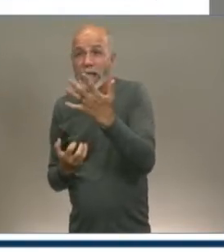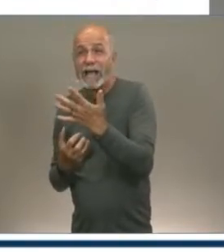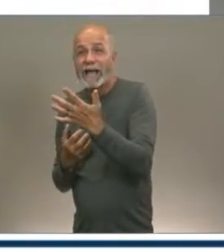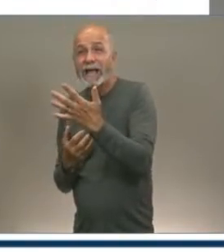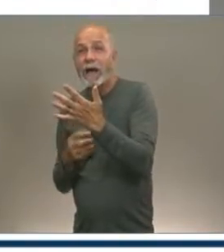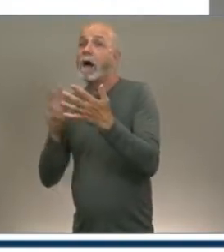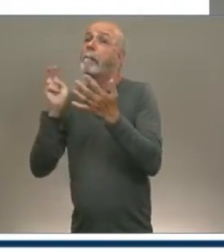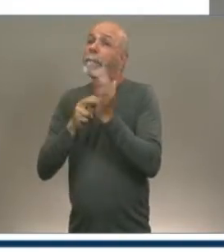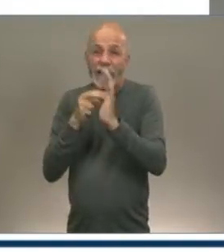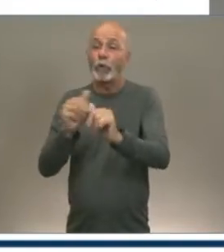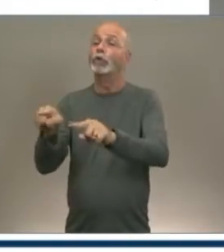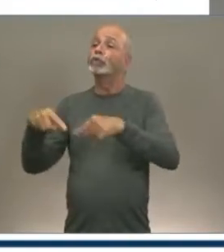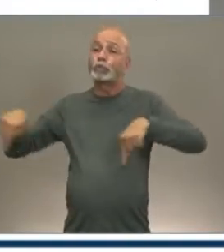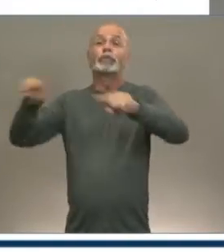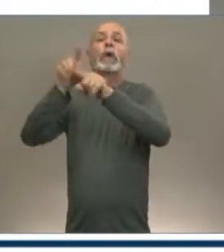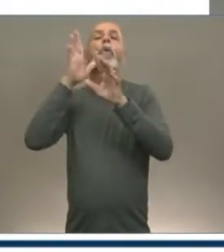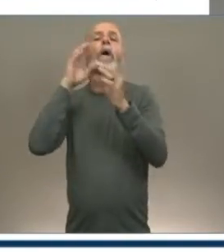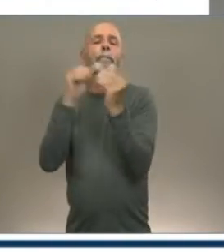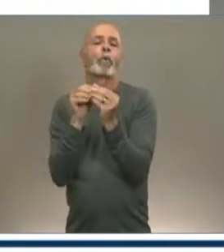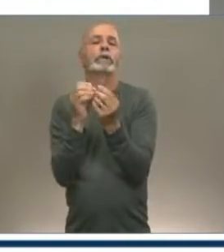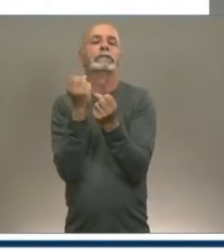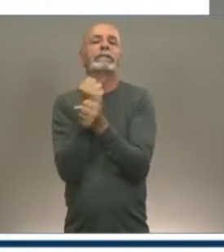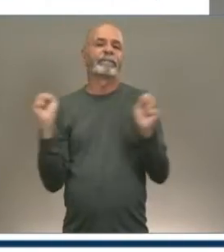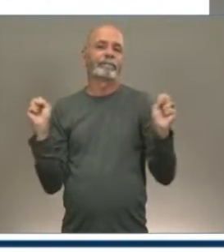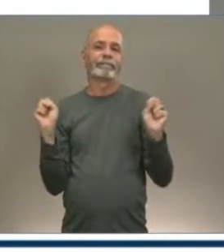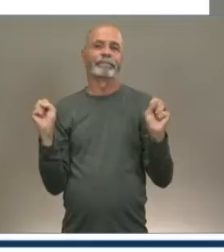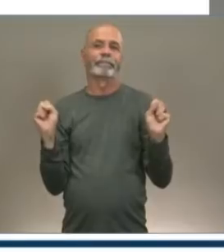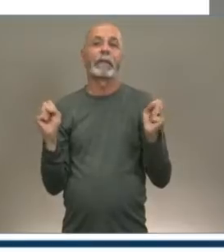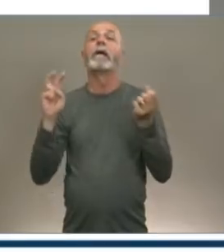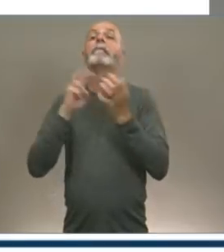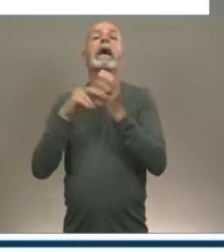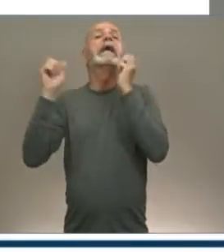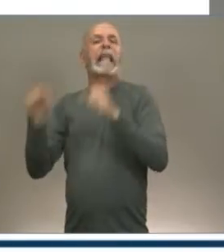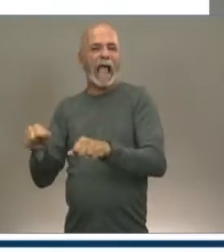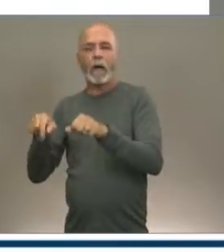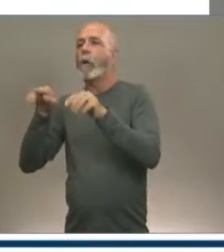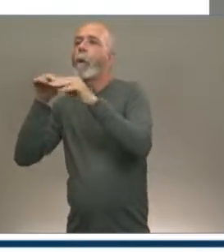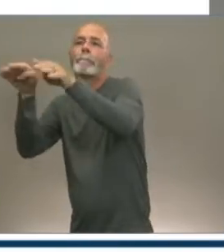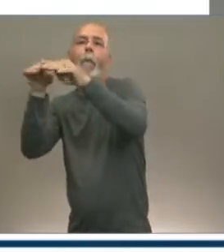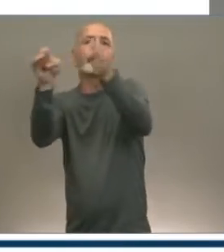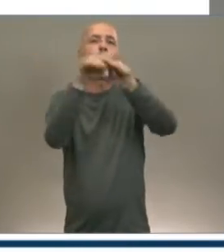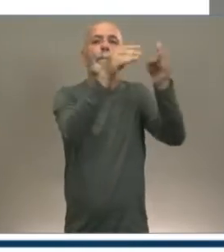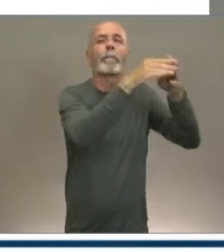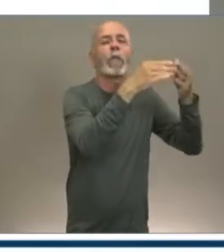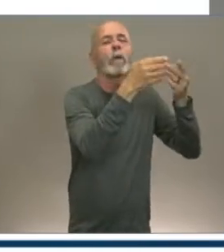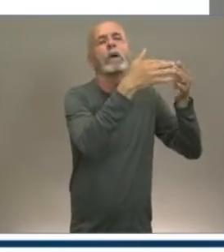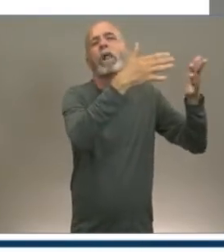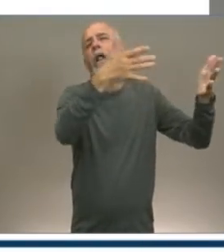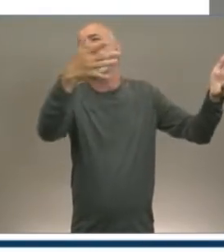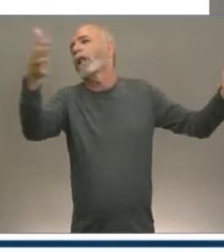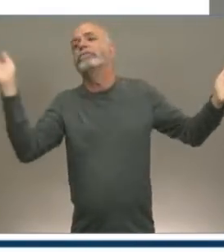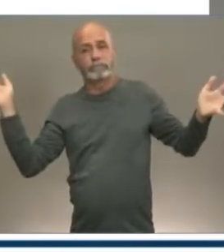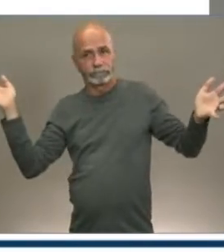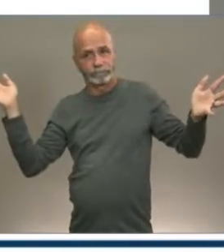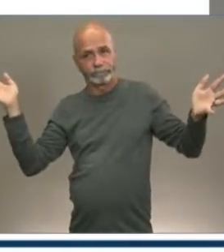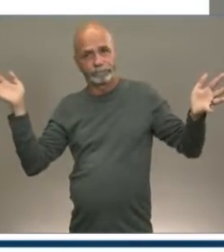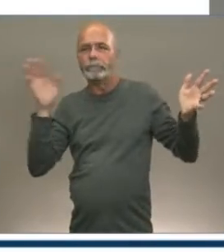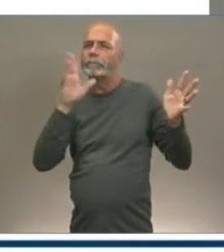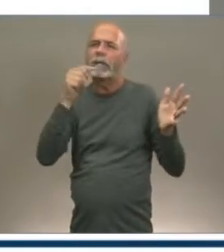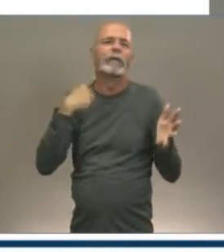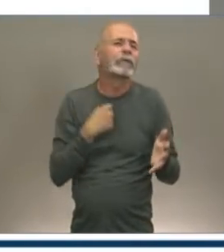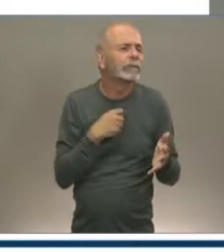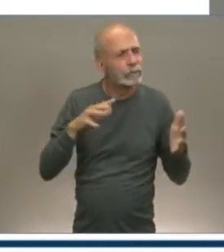to be safer as we reopen, and allows us to reopen more broadly. So I would encourage everybody, when they get the